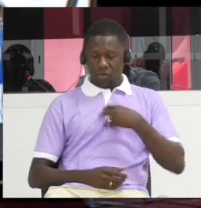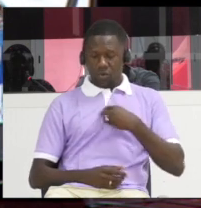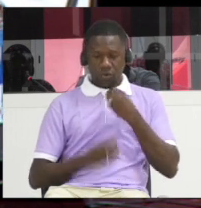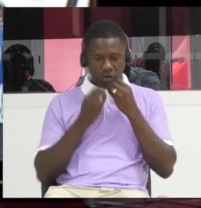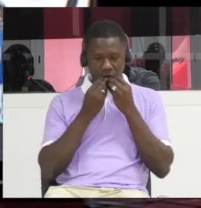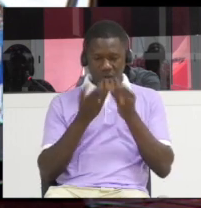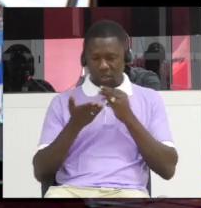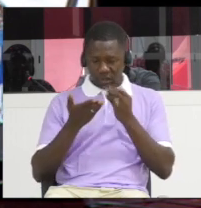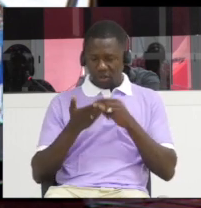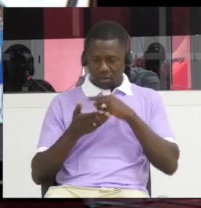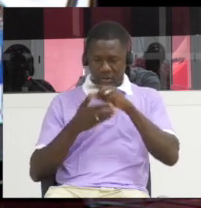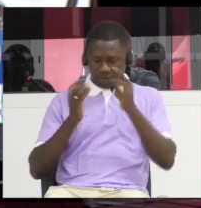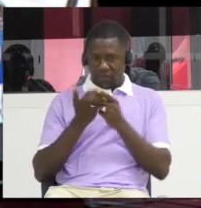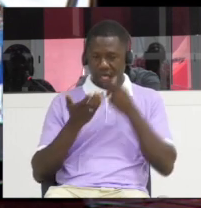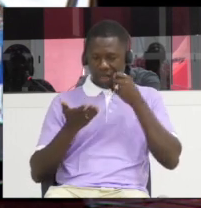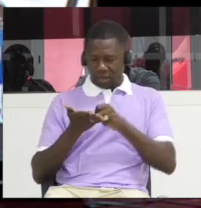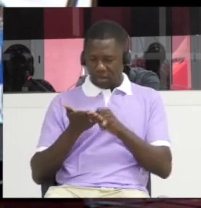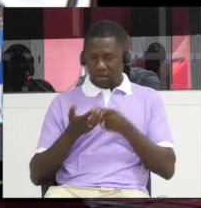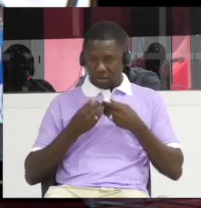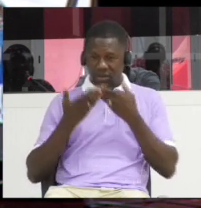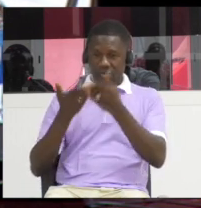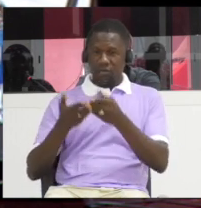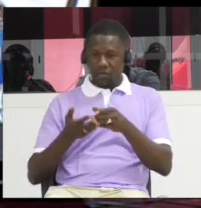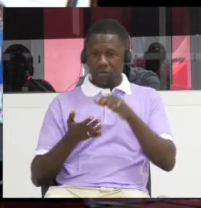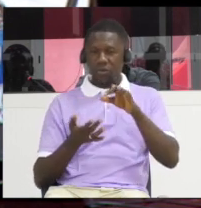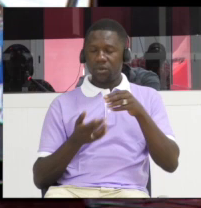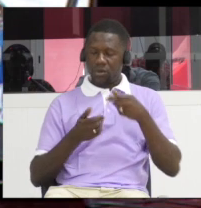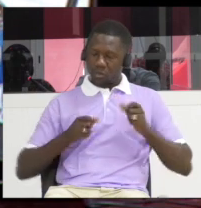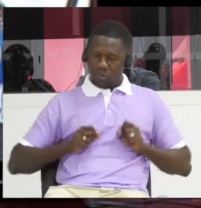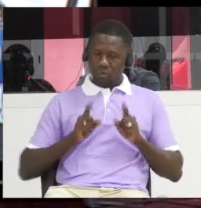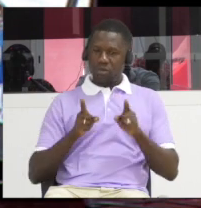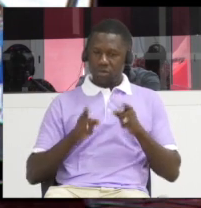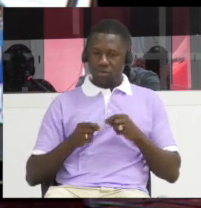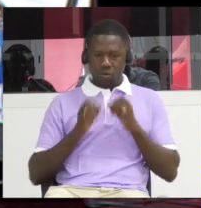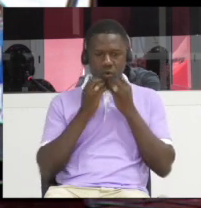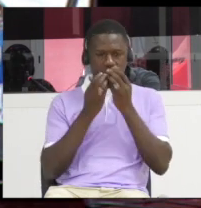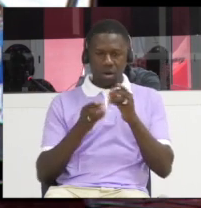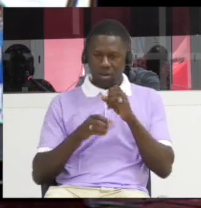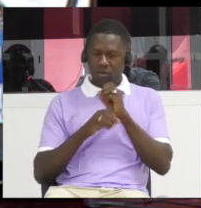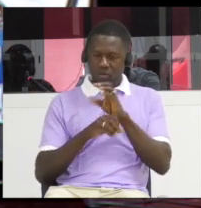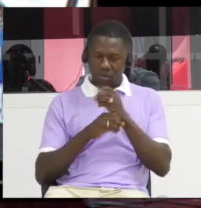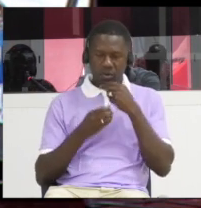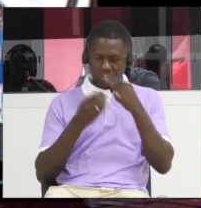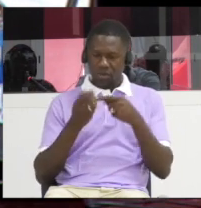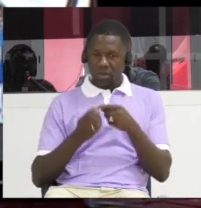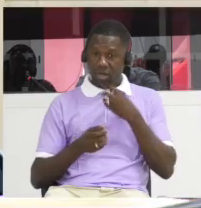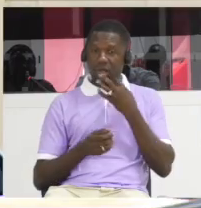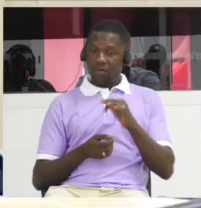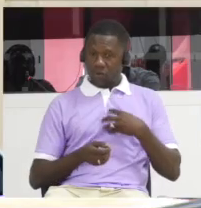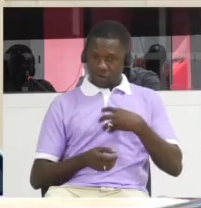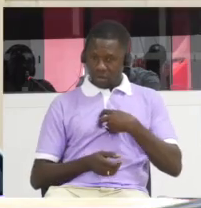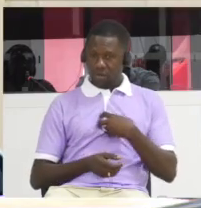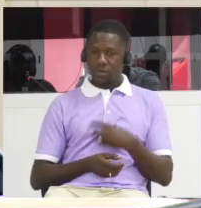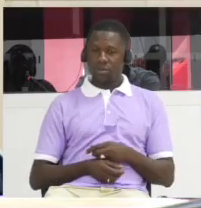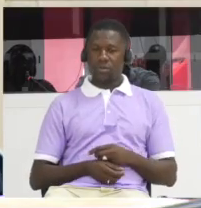1992. I will read out parts of that letter and give you a chance to comment on it, if you wish.